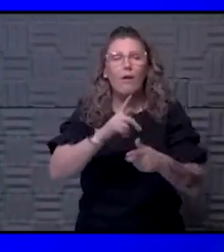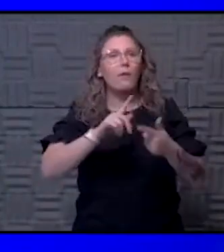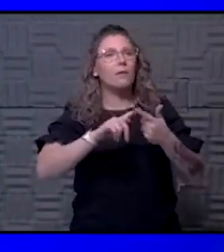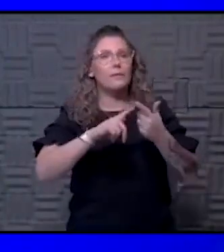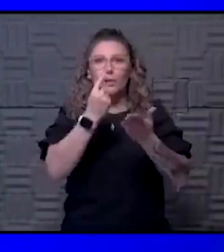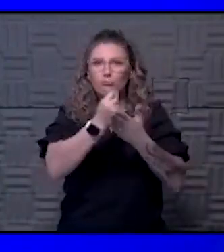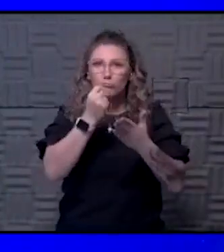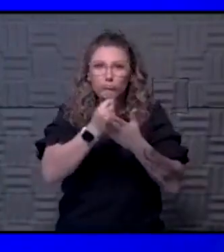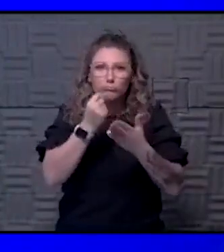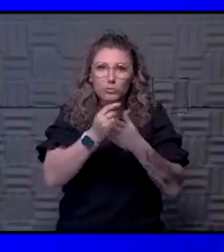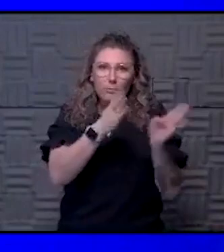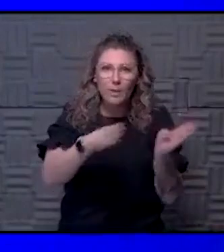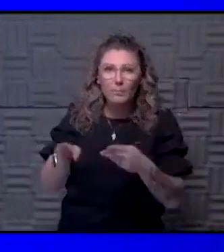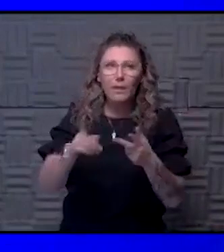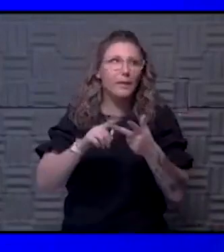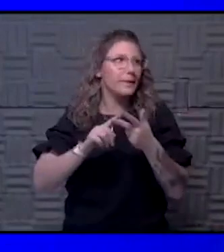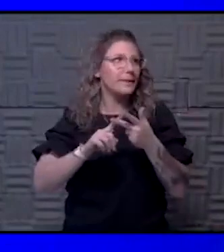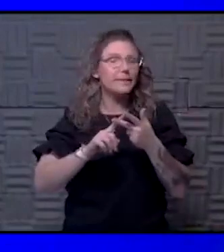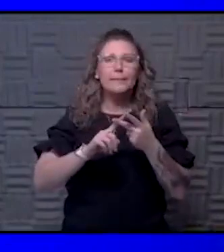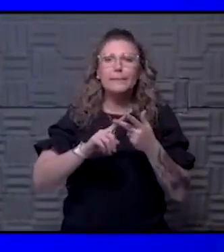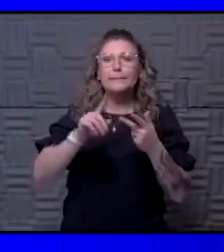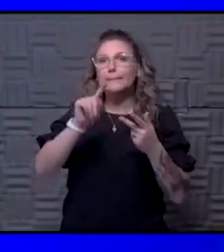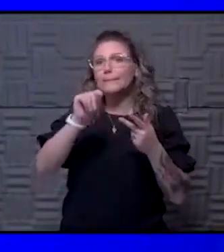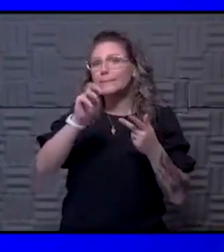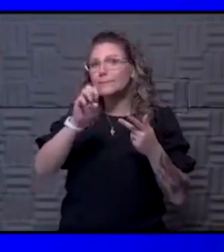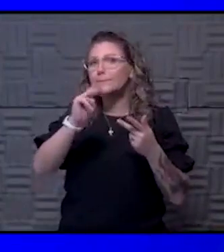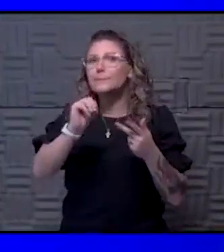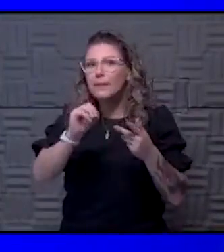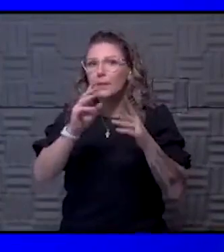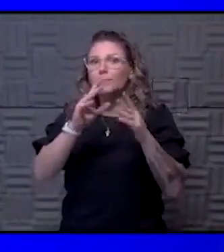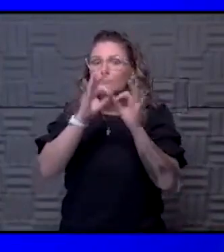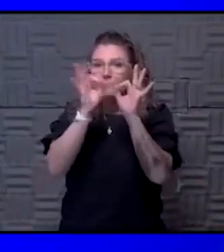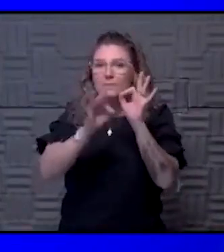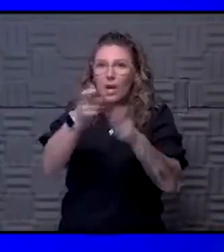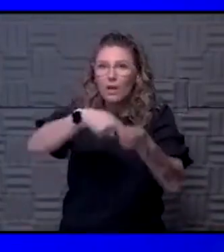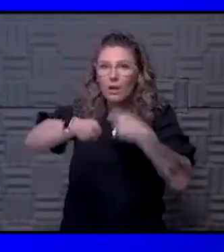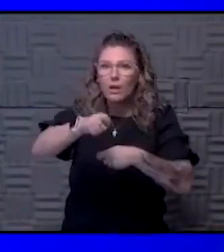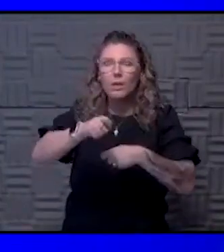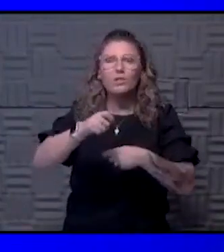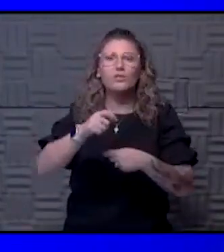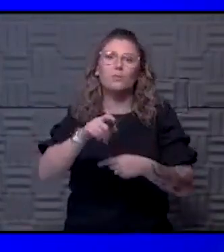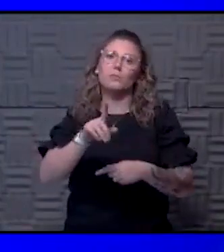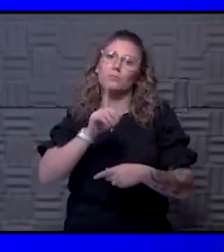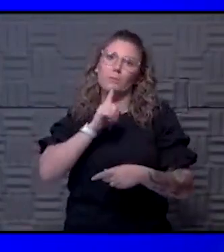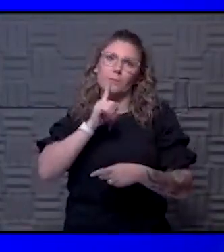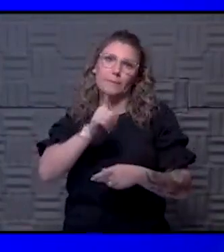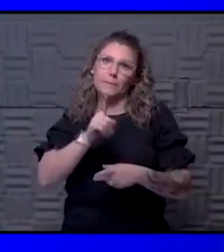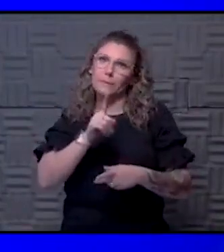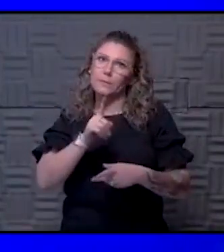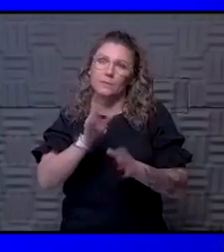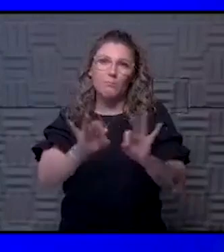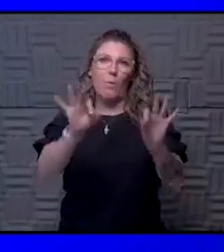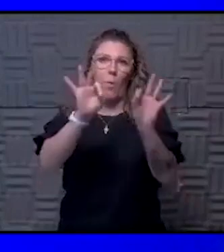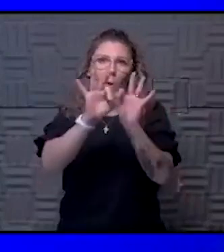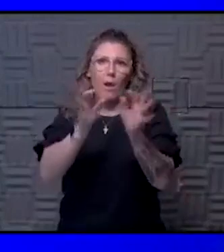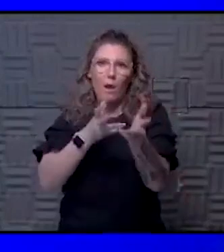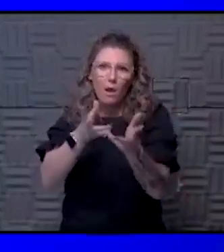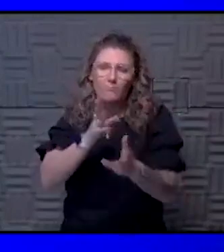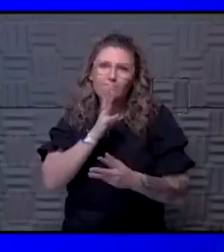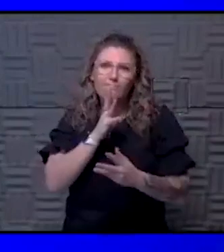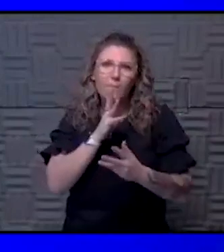regimen are you on, if you've had a stem cell transplant, where are you in that course. So it's really important to talk with your medical provider about it.